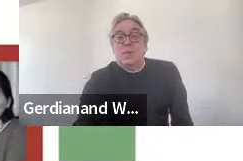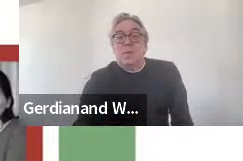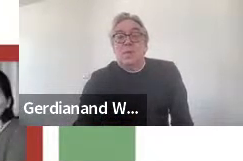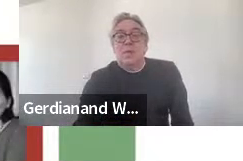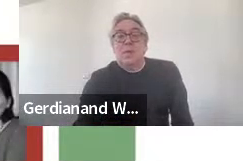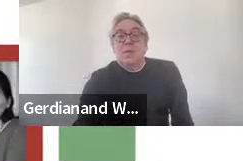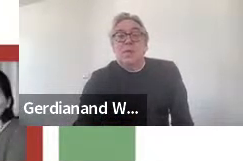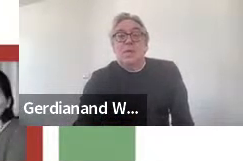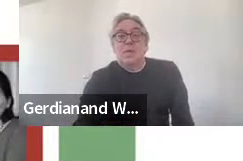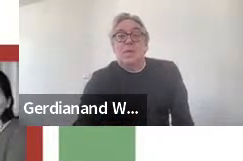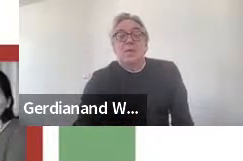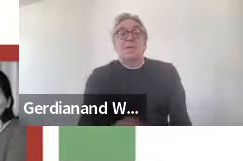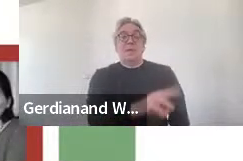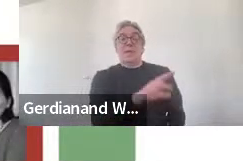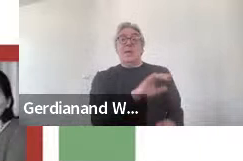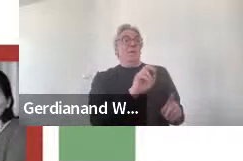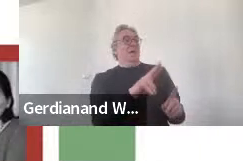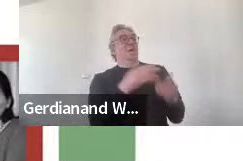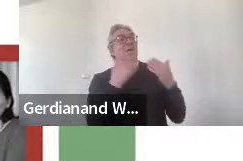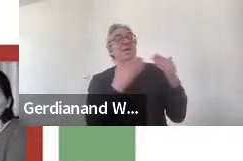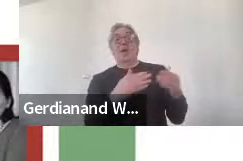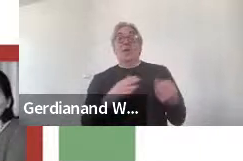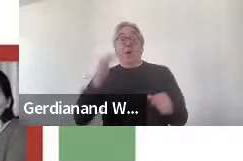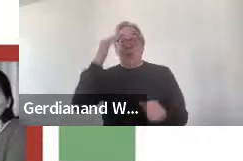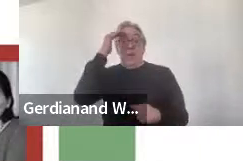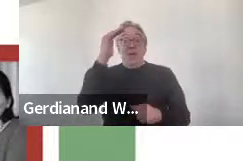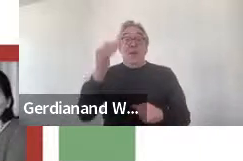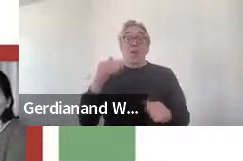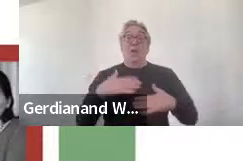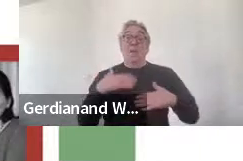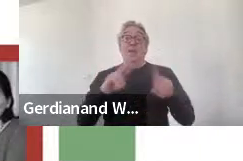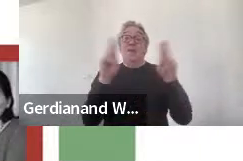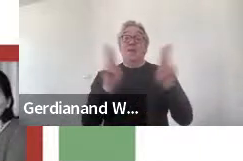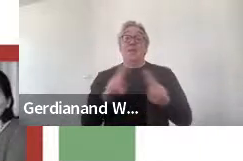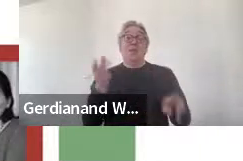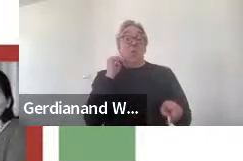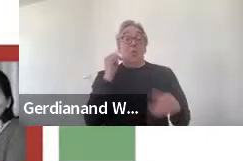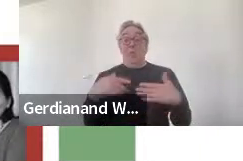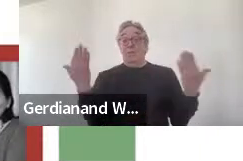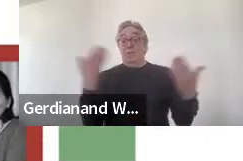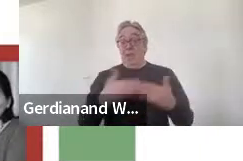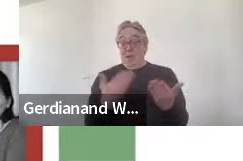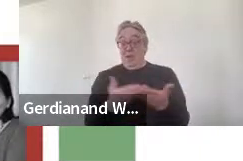Thank you, Miriam. Hello and happy International Women's Day to everyone.